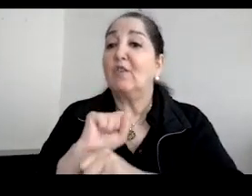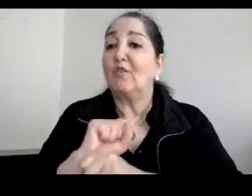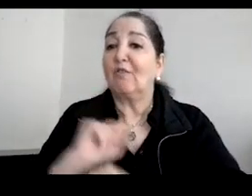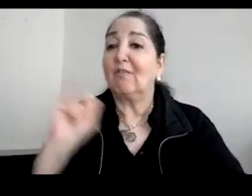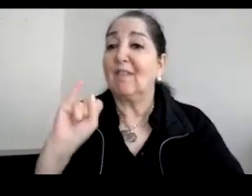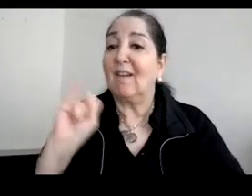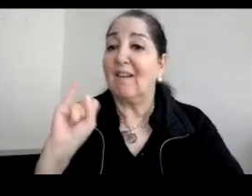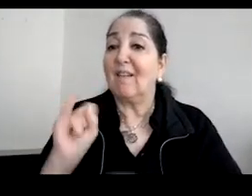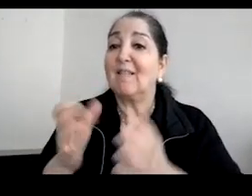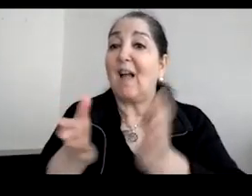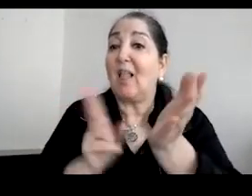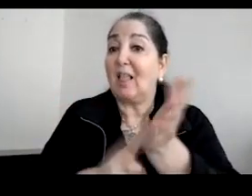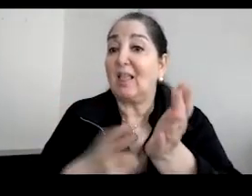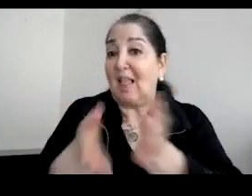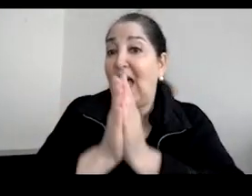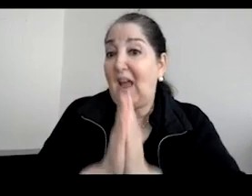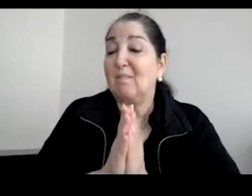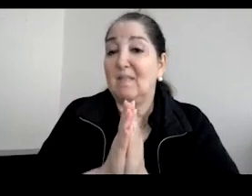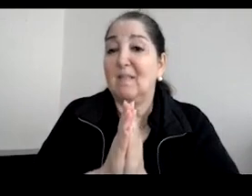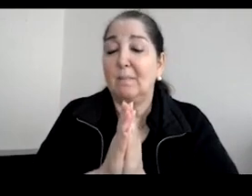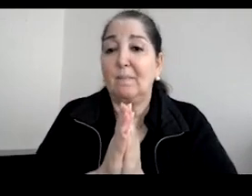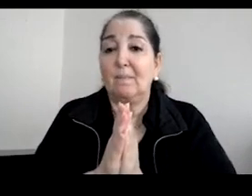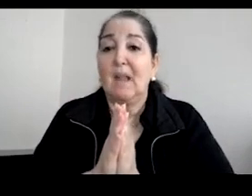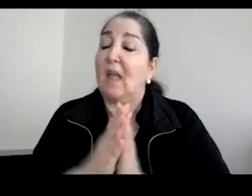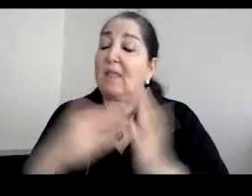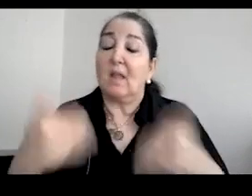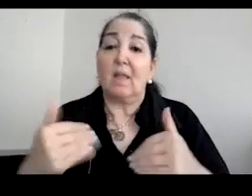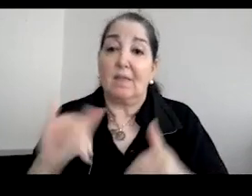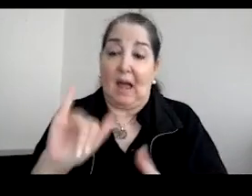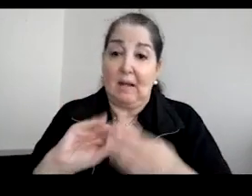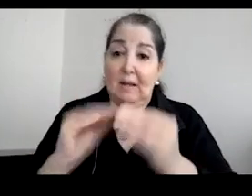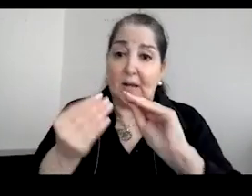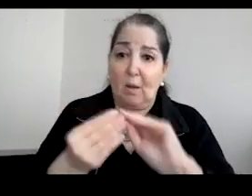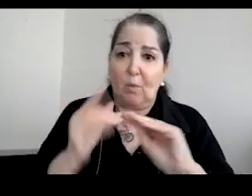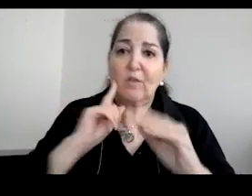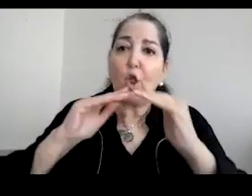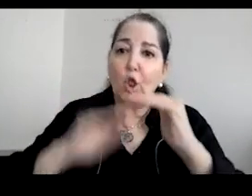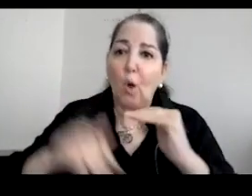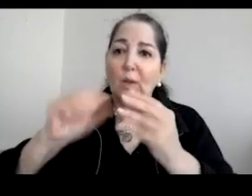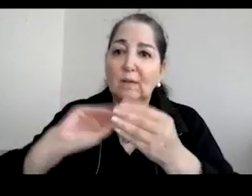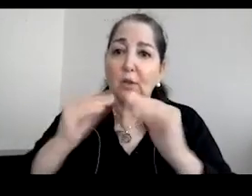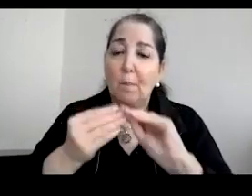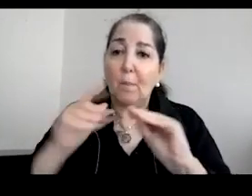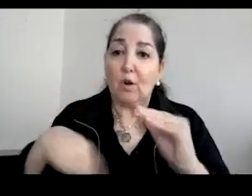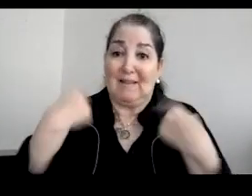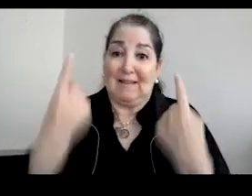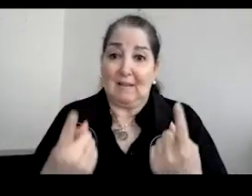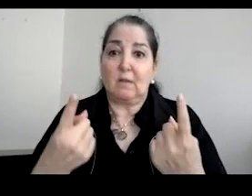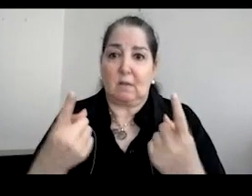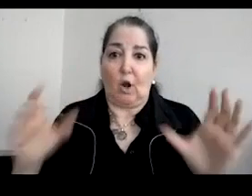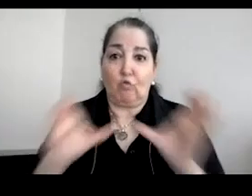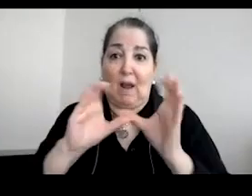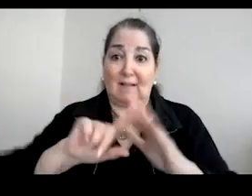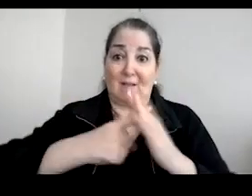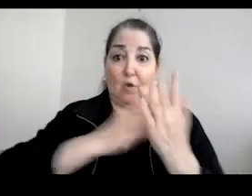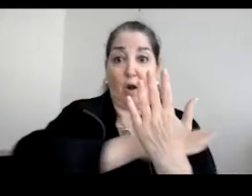for how unprecedented that is, that 1.5 million number is the lowest number of the crisis so far. But at